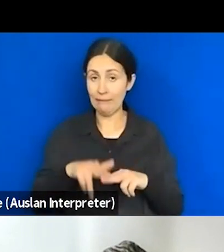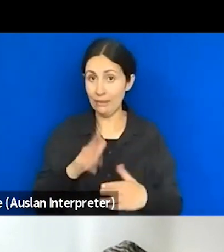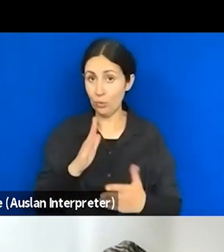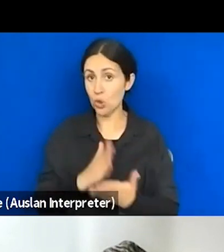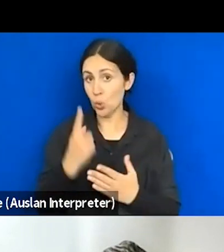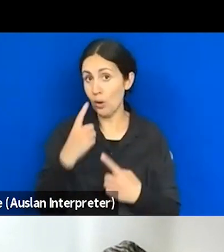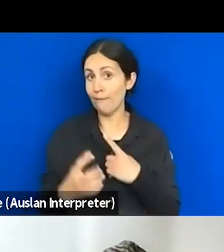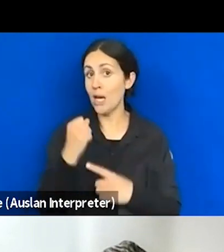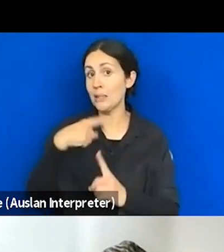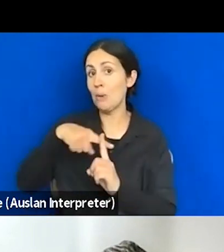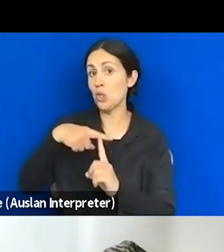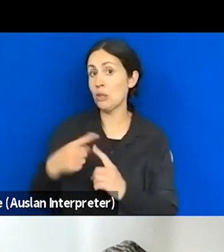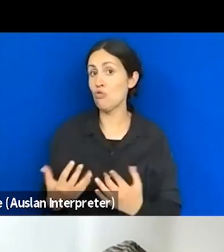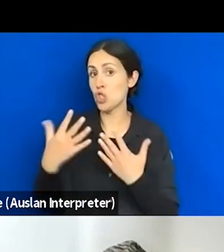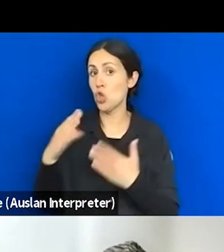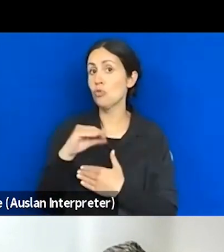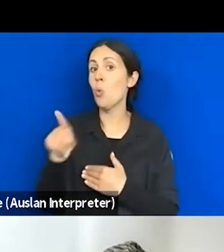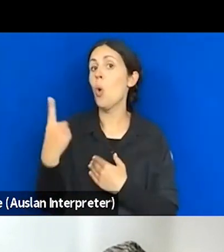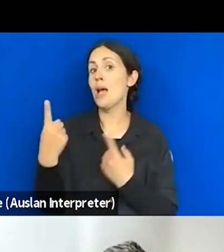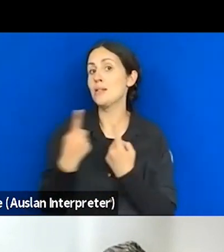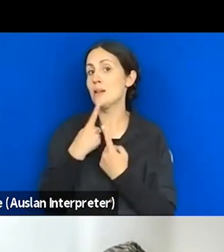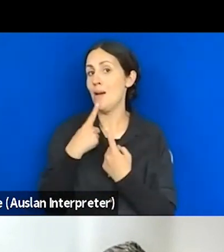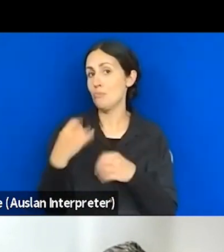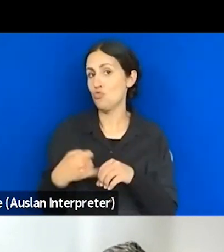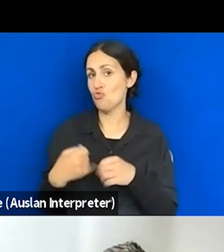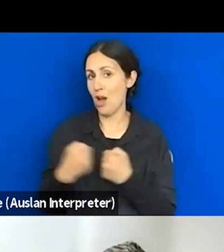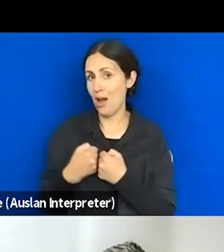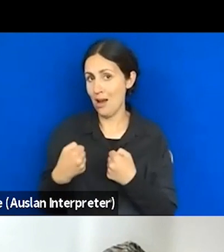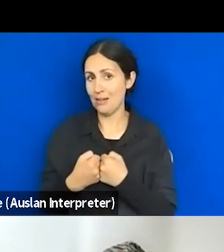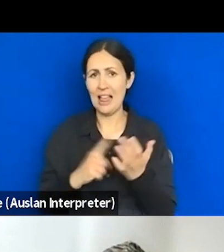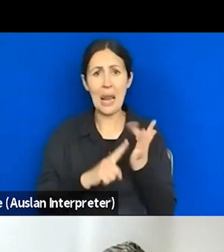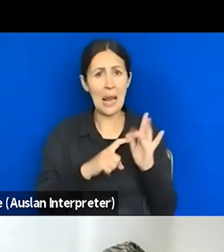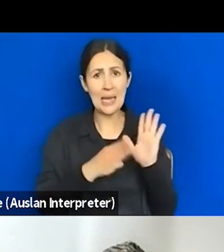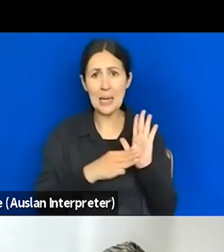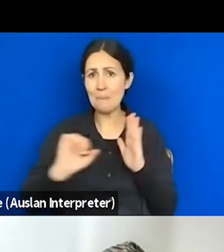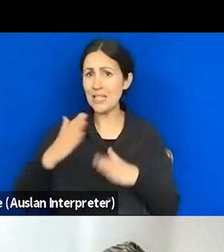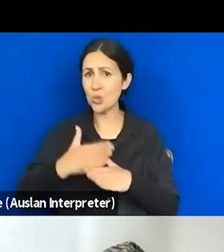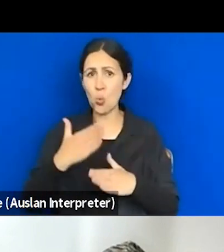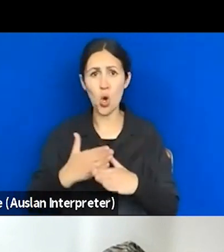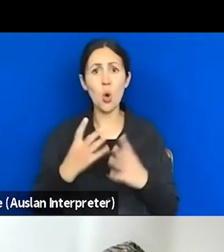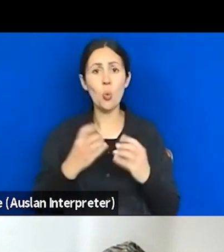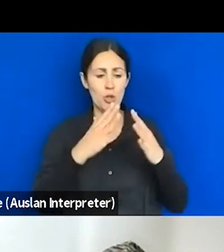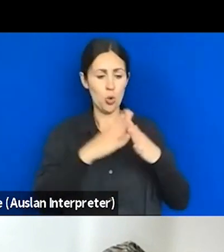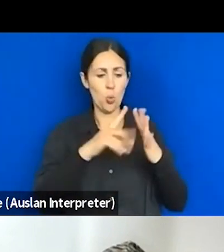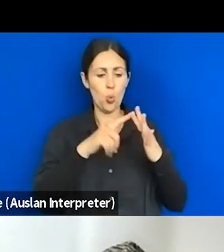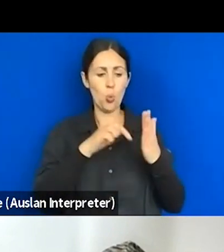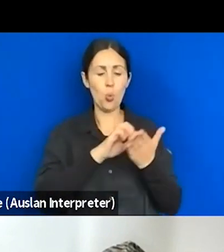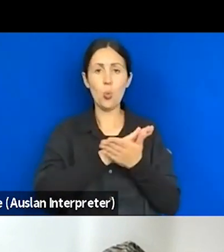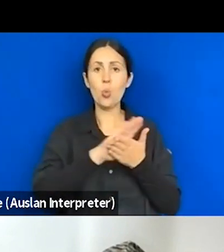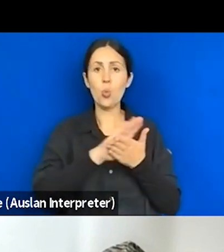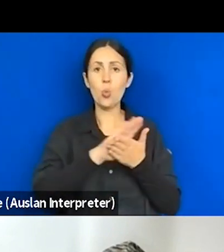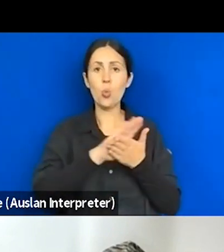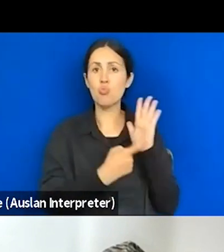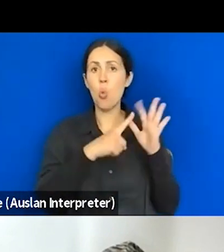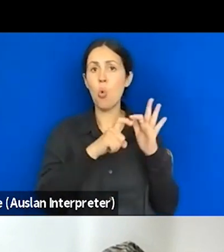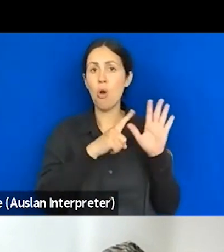signals from one drug. Pretty excited by Liam's work with the withdrawal medication, because we don't